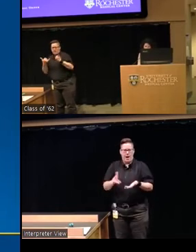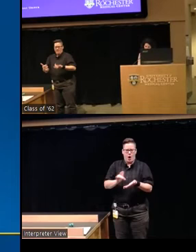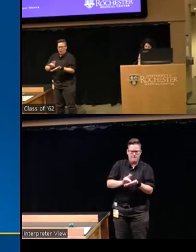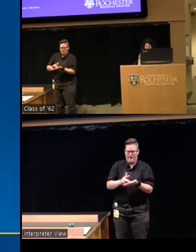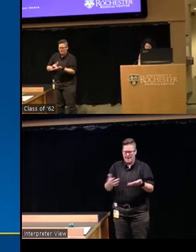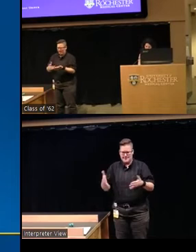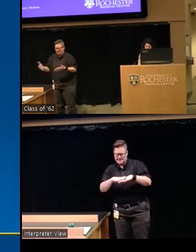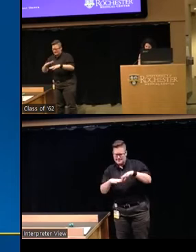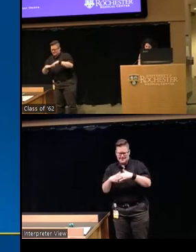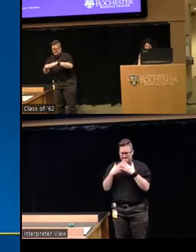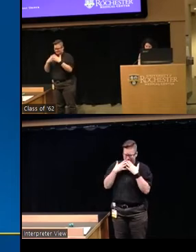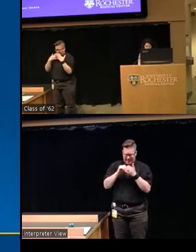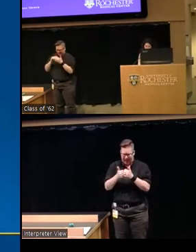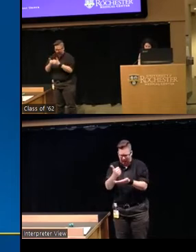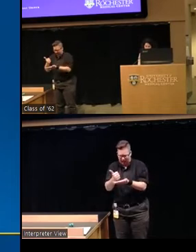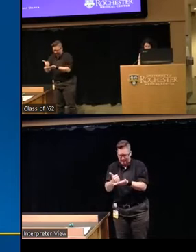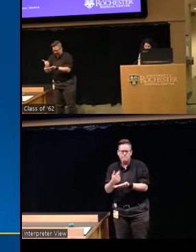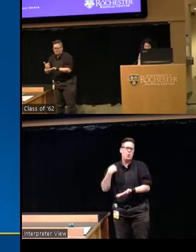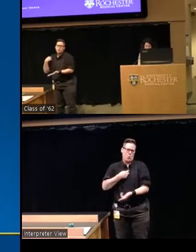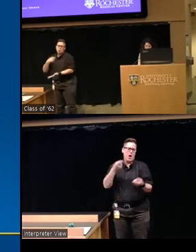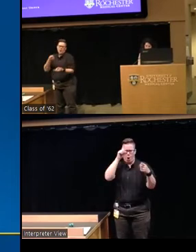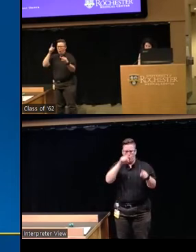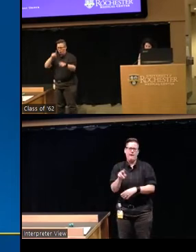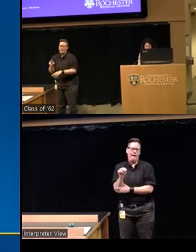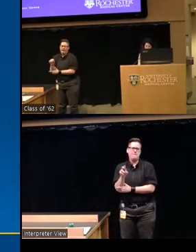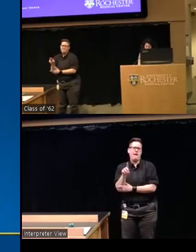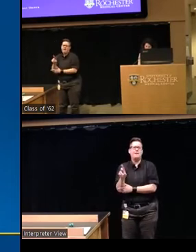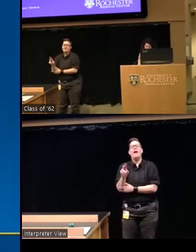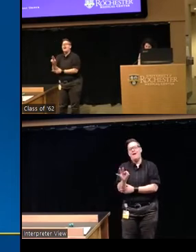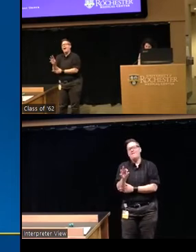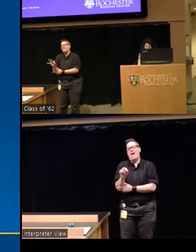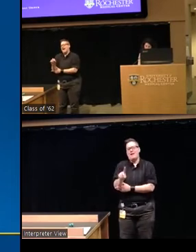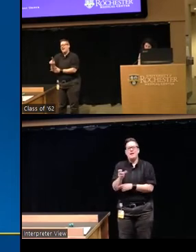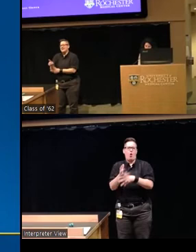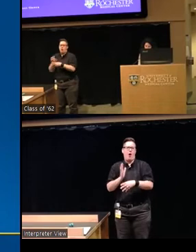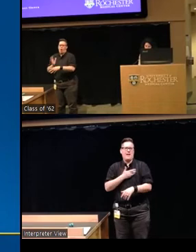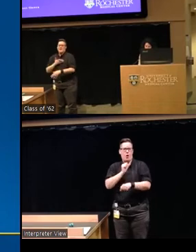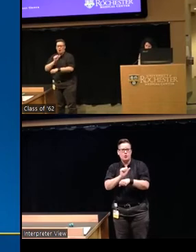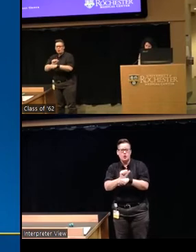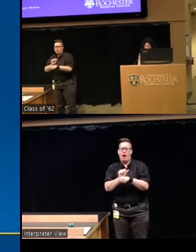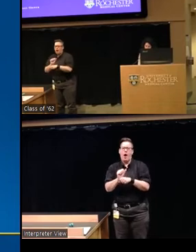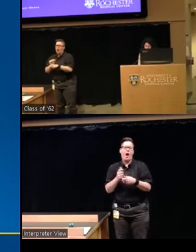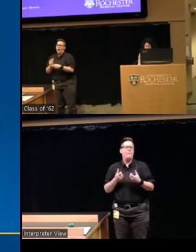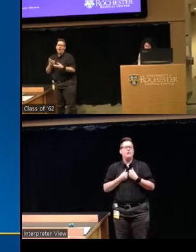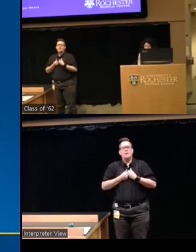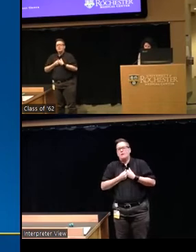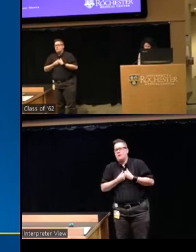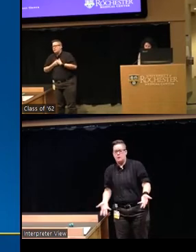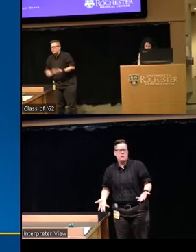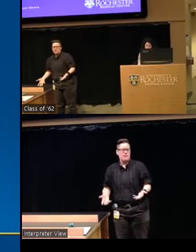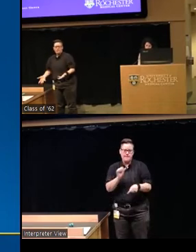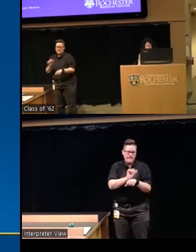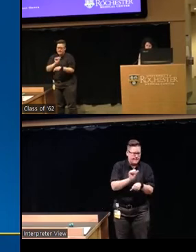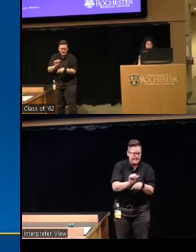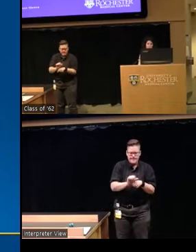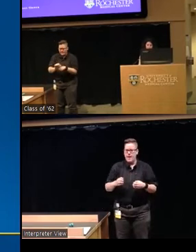think all of us would agree that functional neurologic disorders make our jobs more logistically as well as emotionally taxing. All of us in